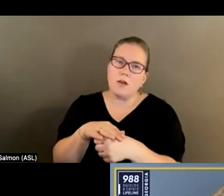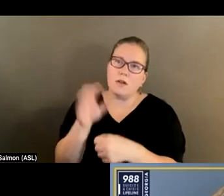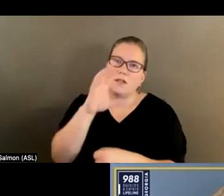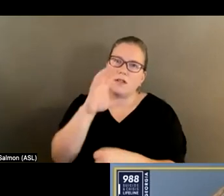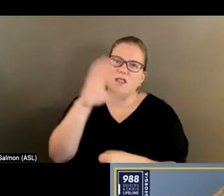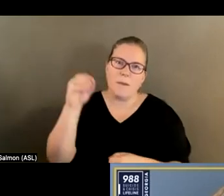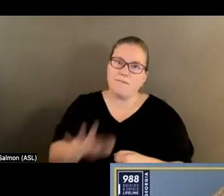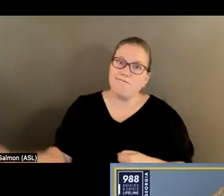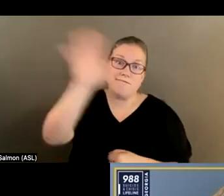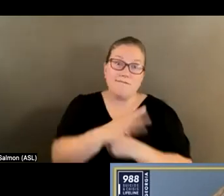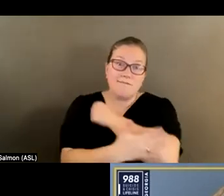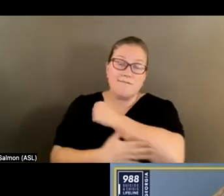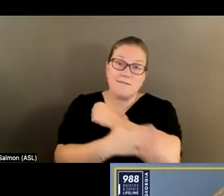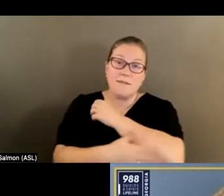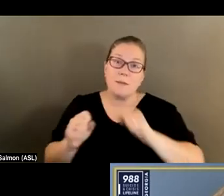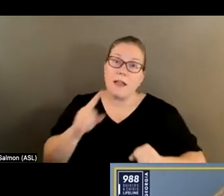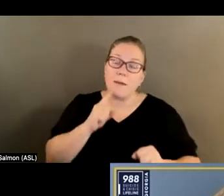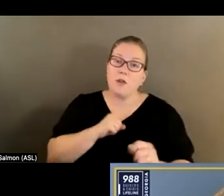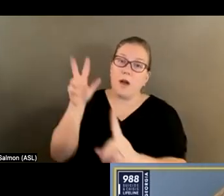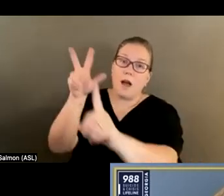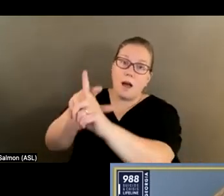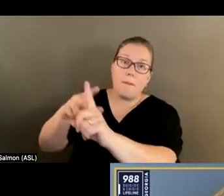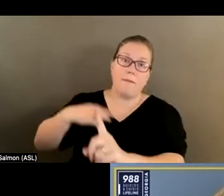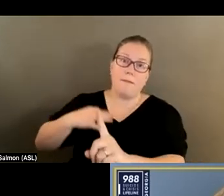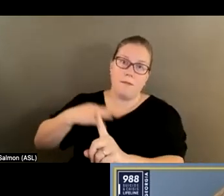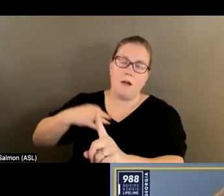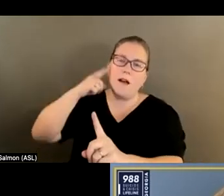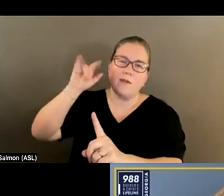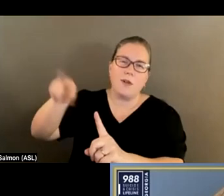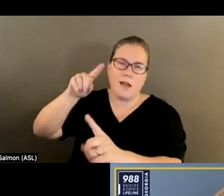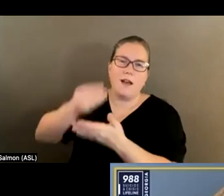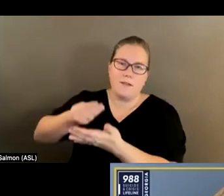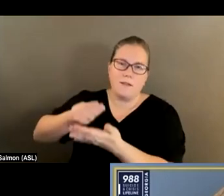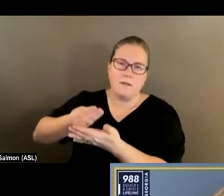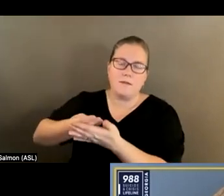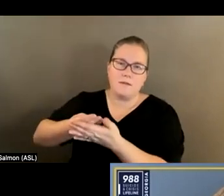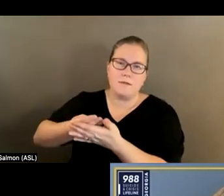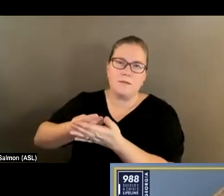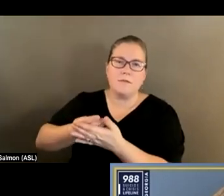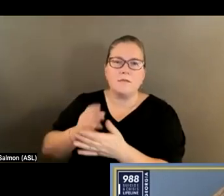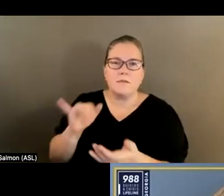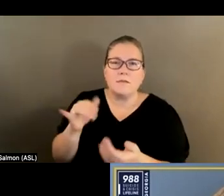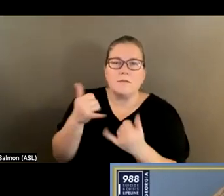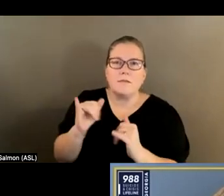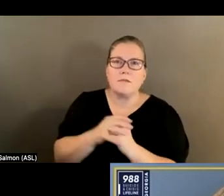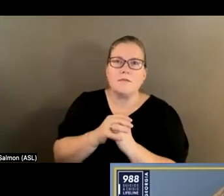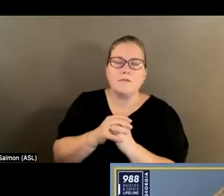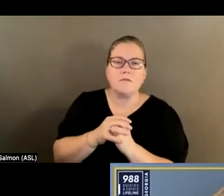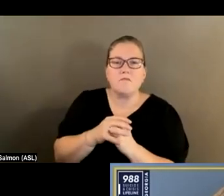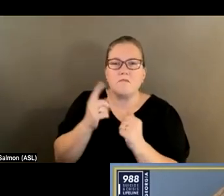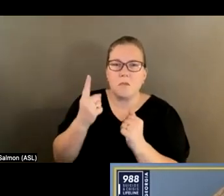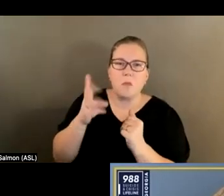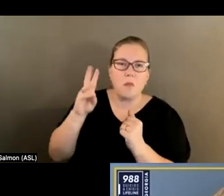local companies all over the country to make application for that. So that is still a pathway